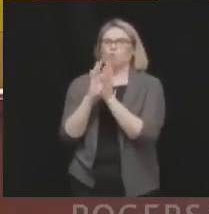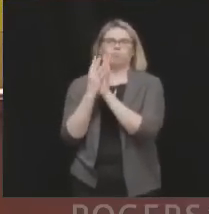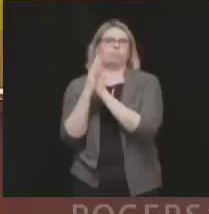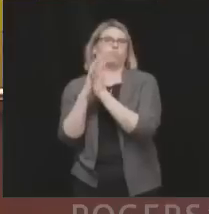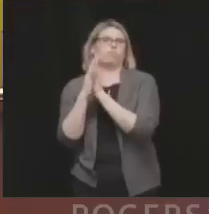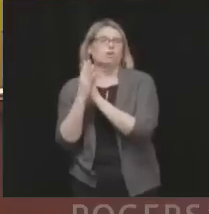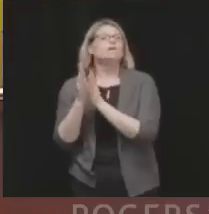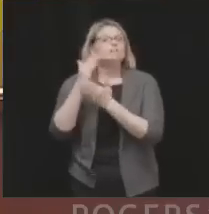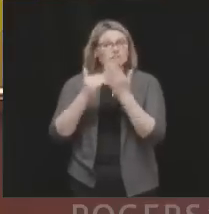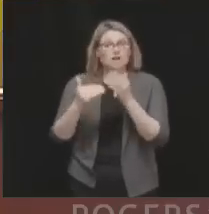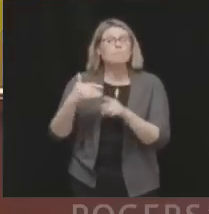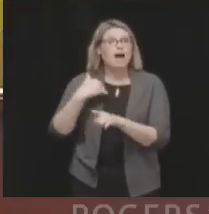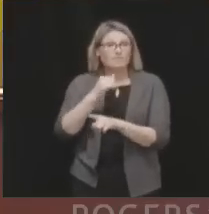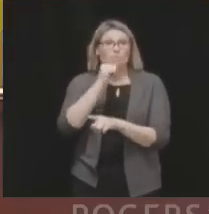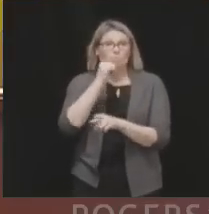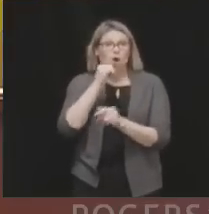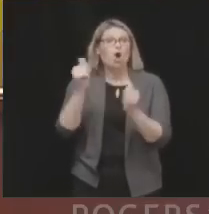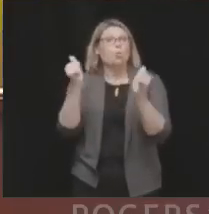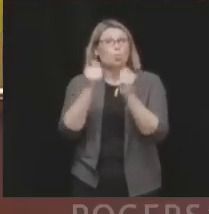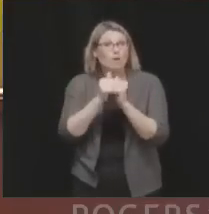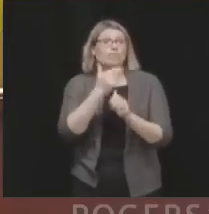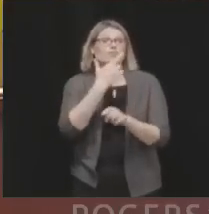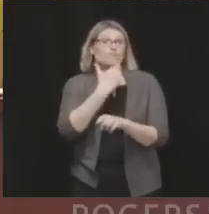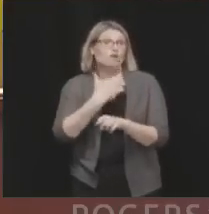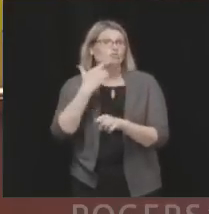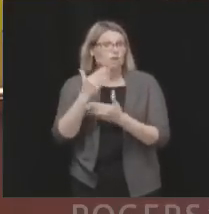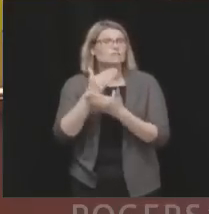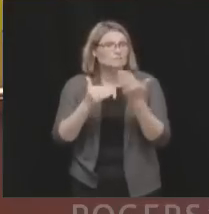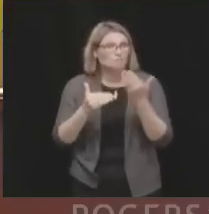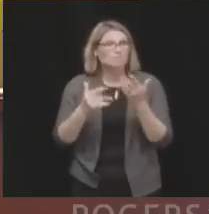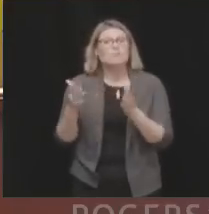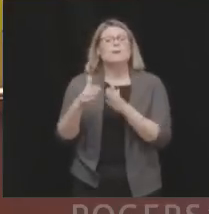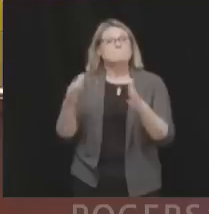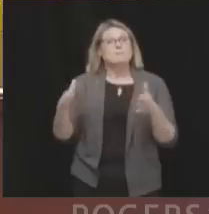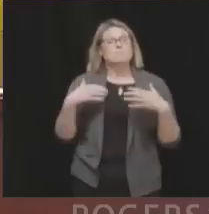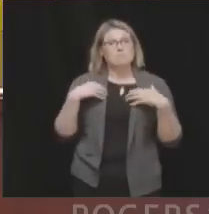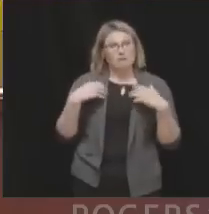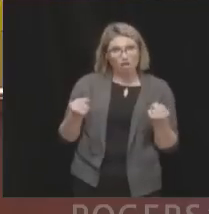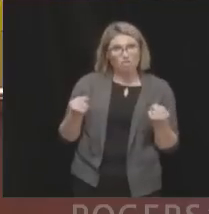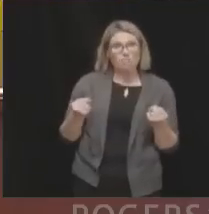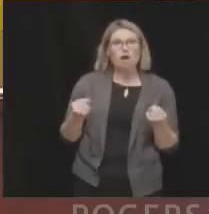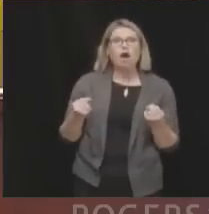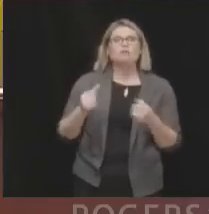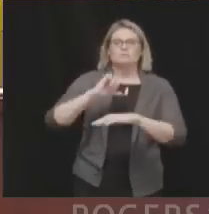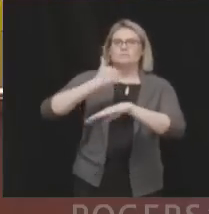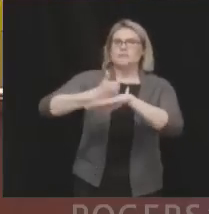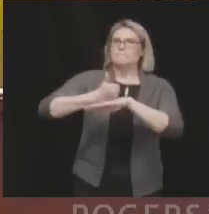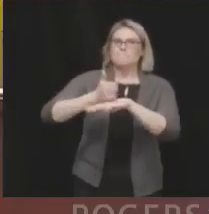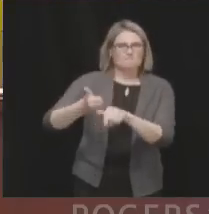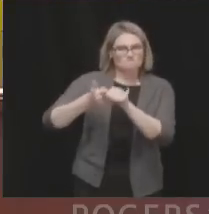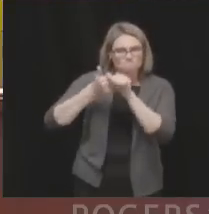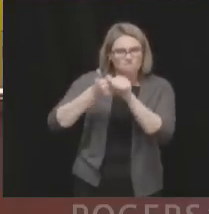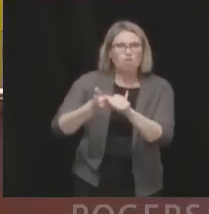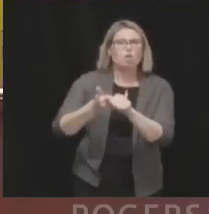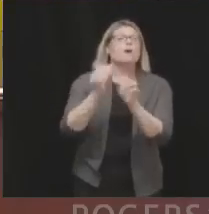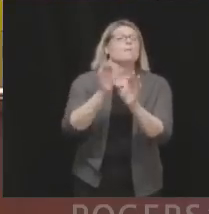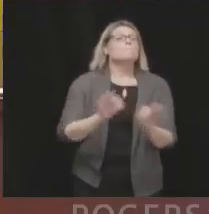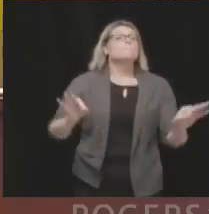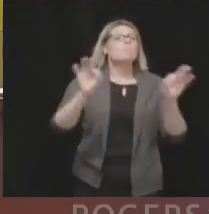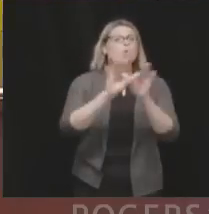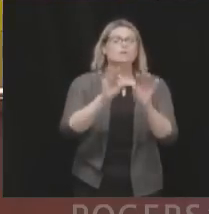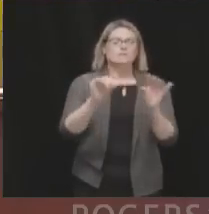be able to maintain that. Thank you. Adam Harris, Telegraph